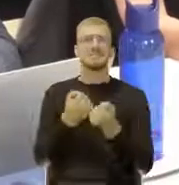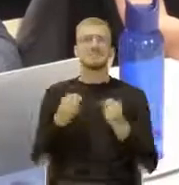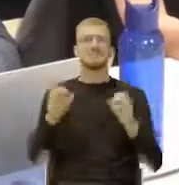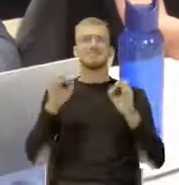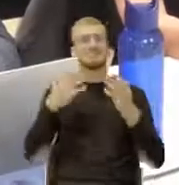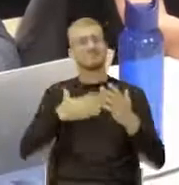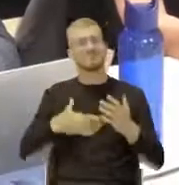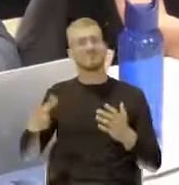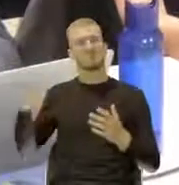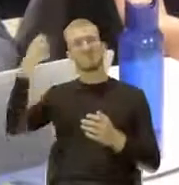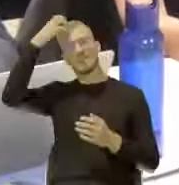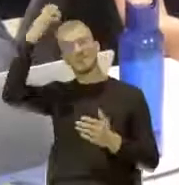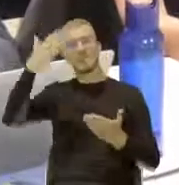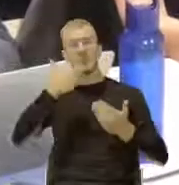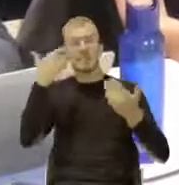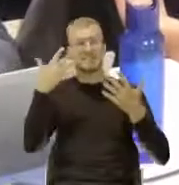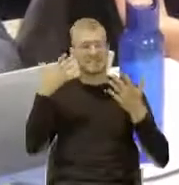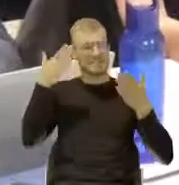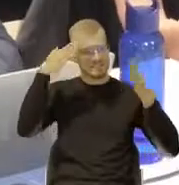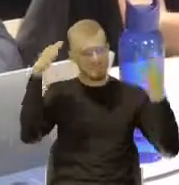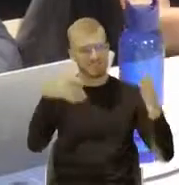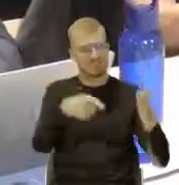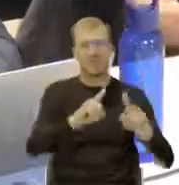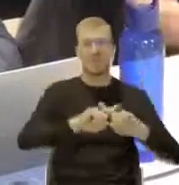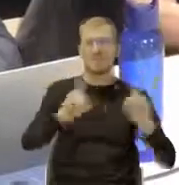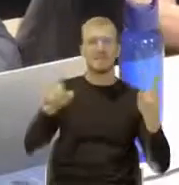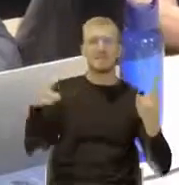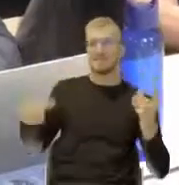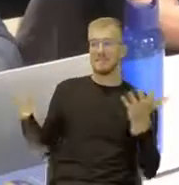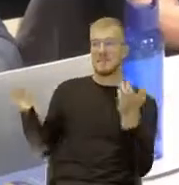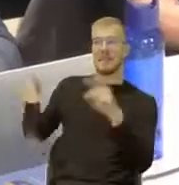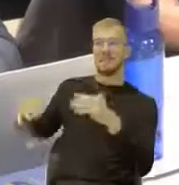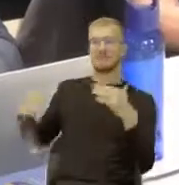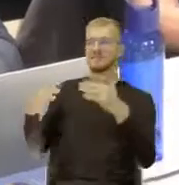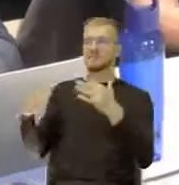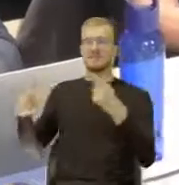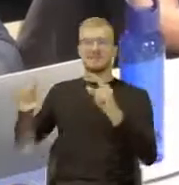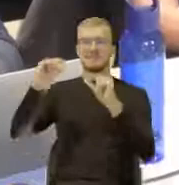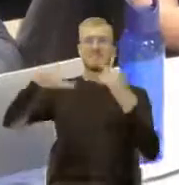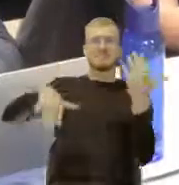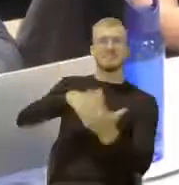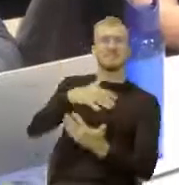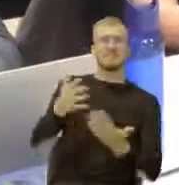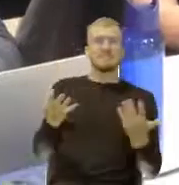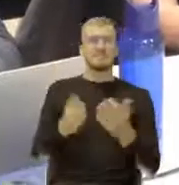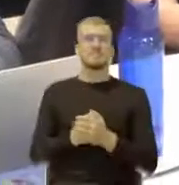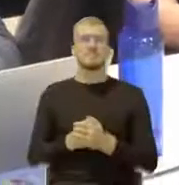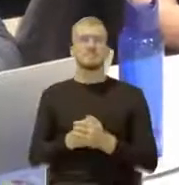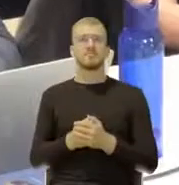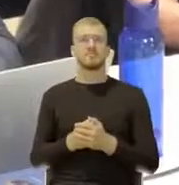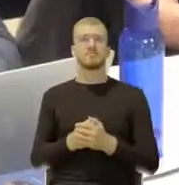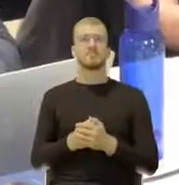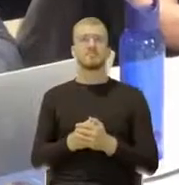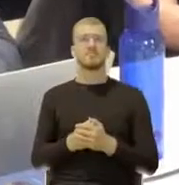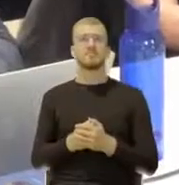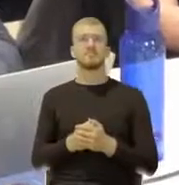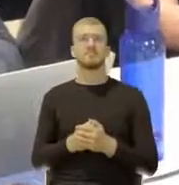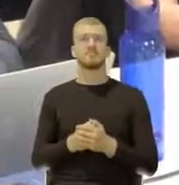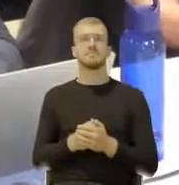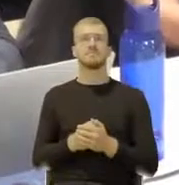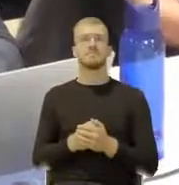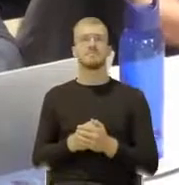development and humanitarian awards directly to local civil society, business, and other institutions that are supported by